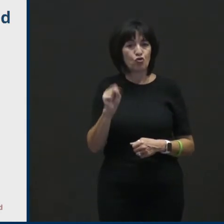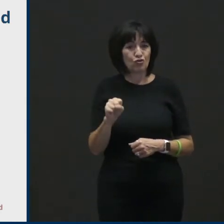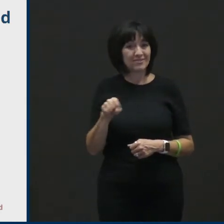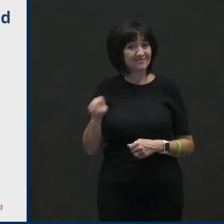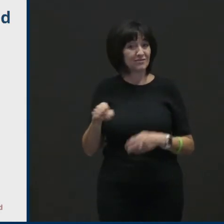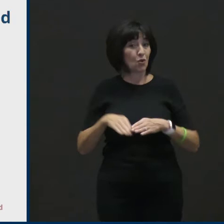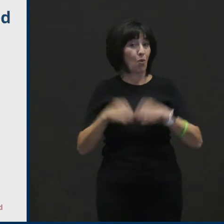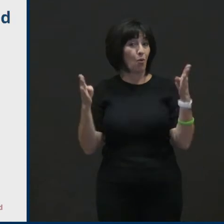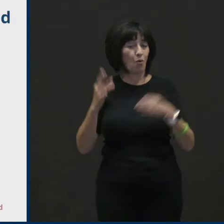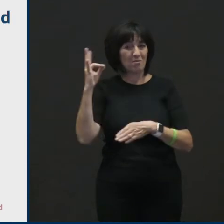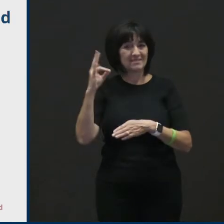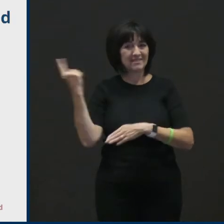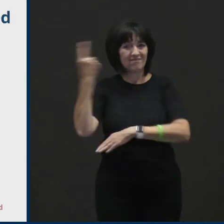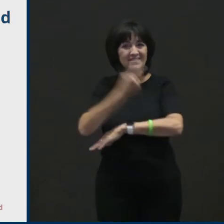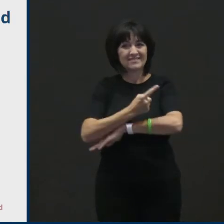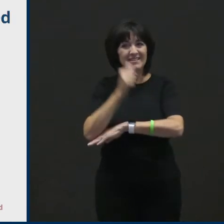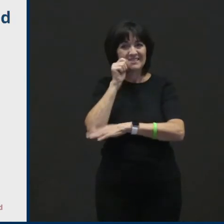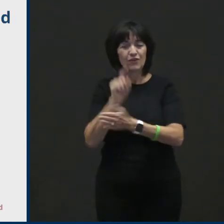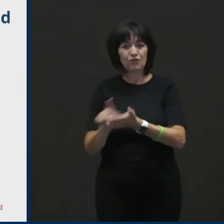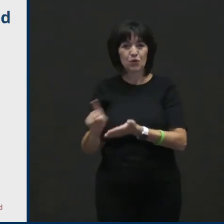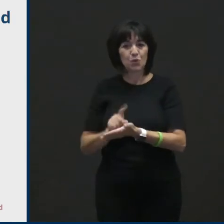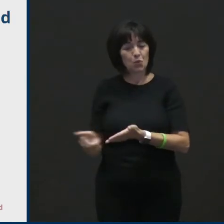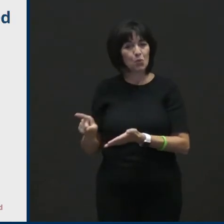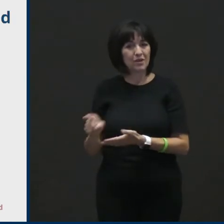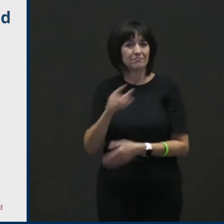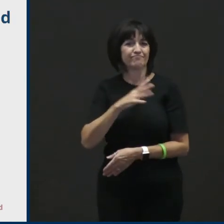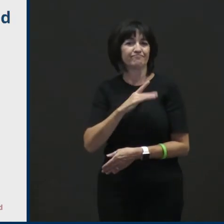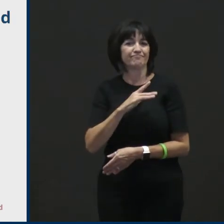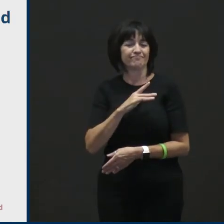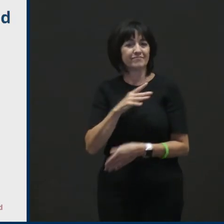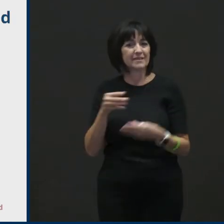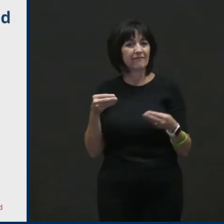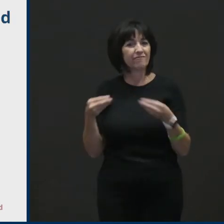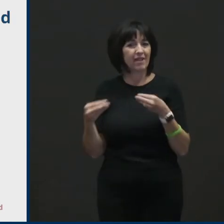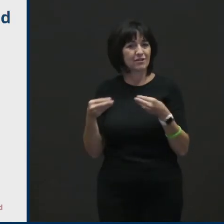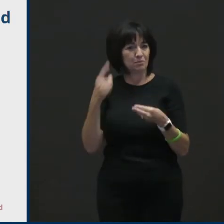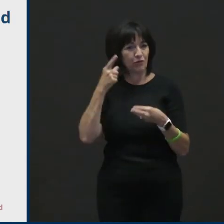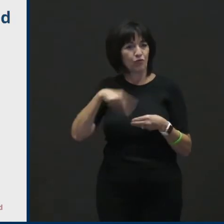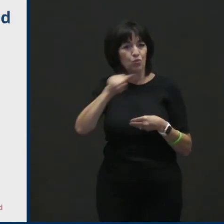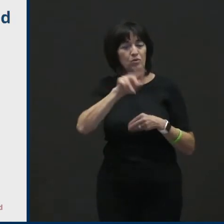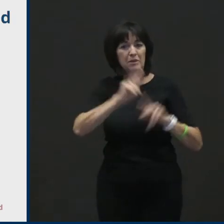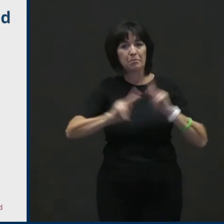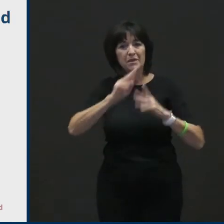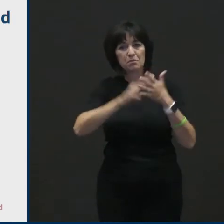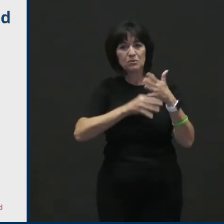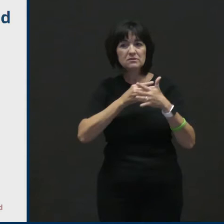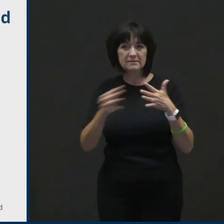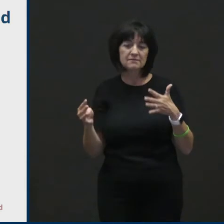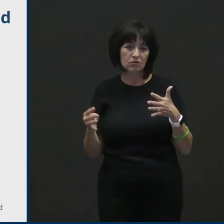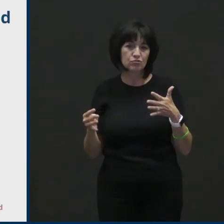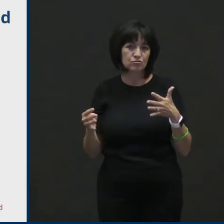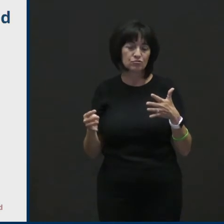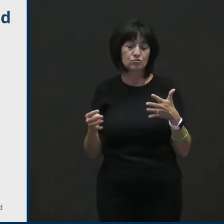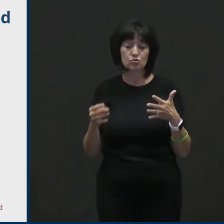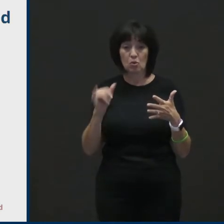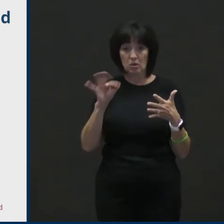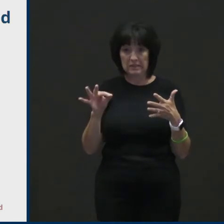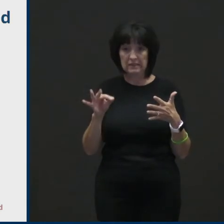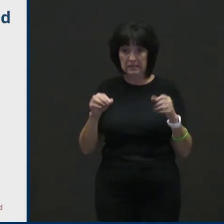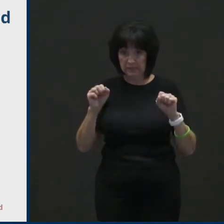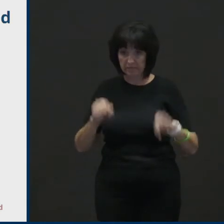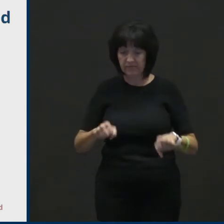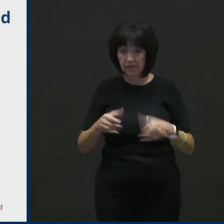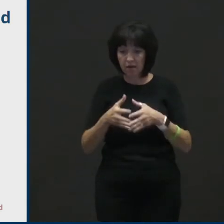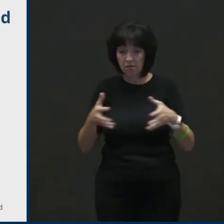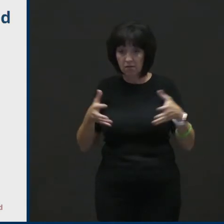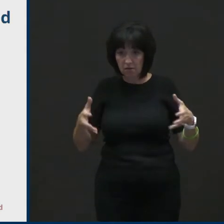a week, so it provides a little bit more flexibility. So as we get those around the state, it's going to be hopefully even easier for people to